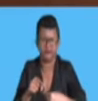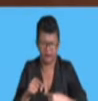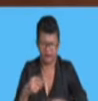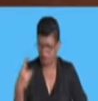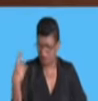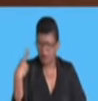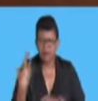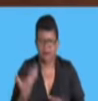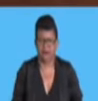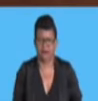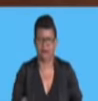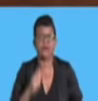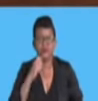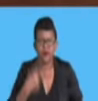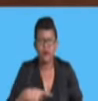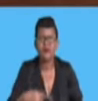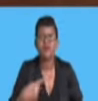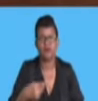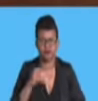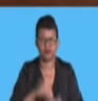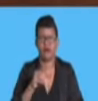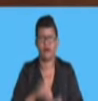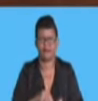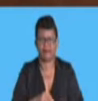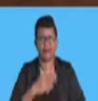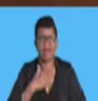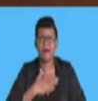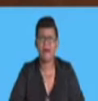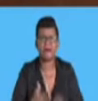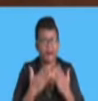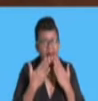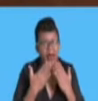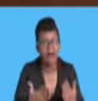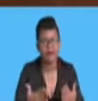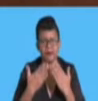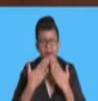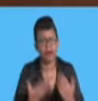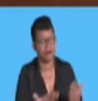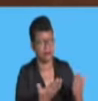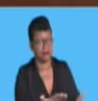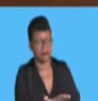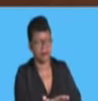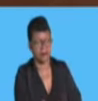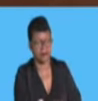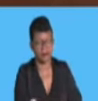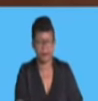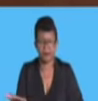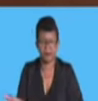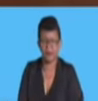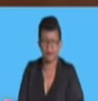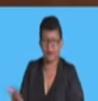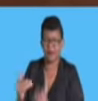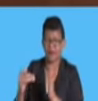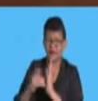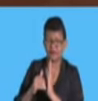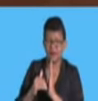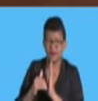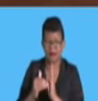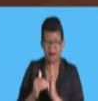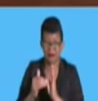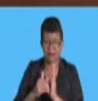Madam Speaker, I acknowledge the presence in the gallery of the erstwhile chair of the